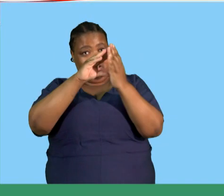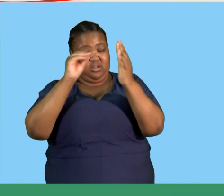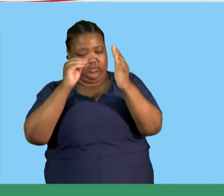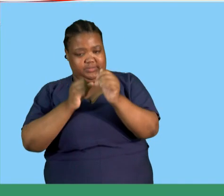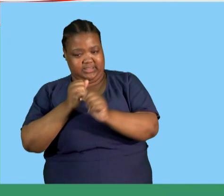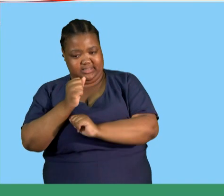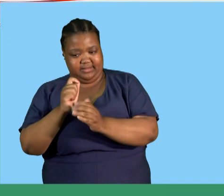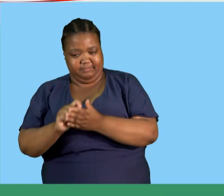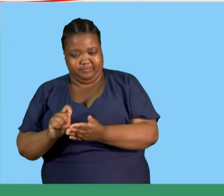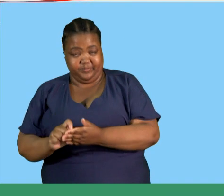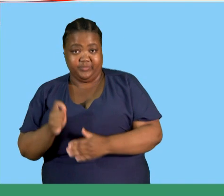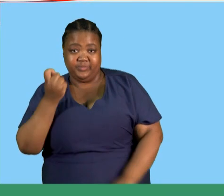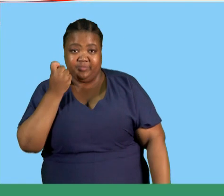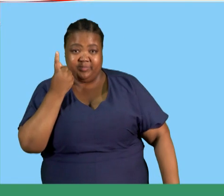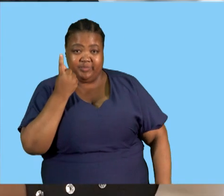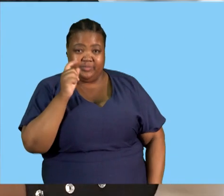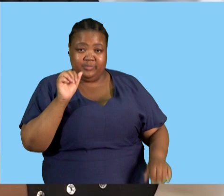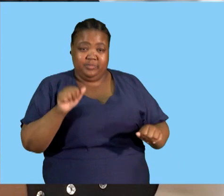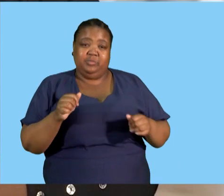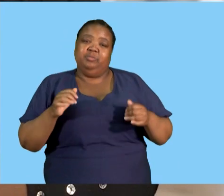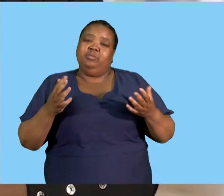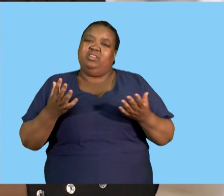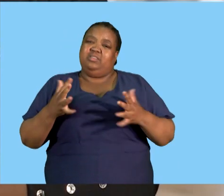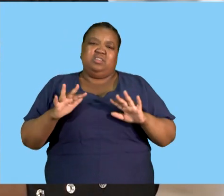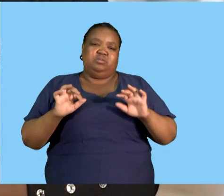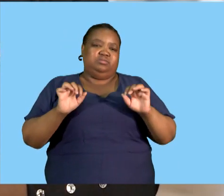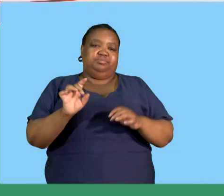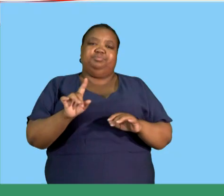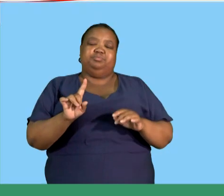scenario here. Do you understand? But we are not done. Remember the